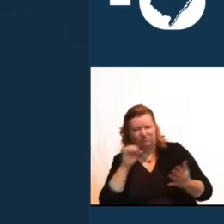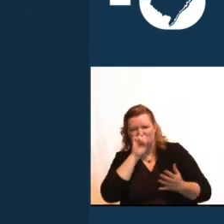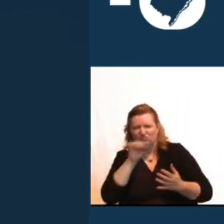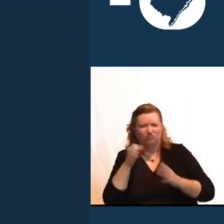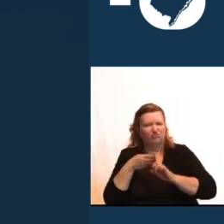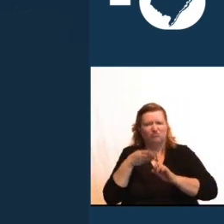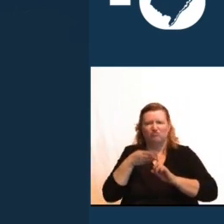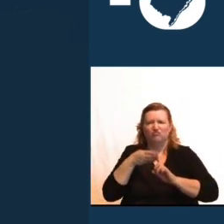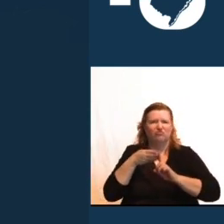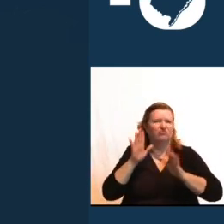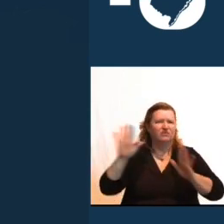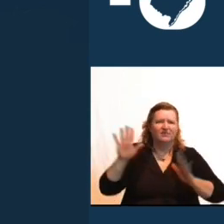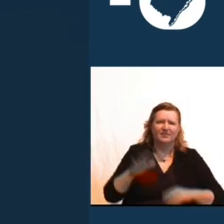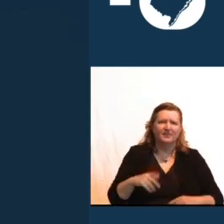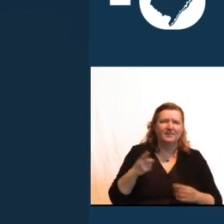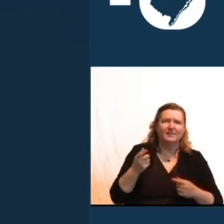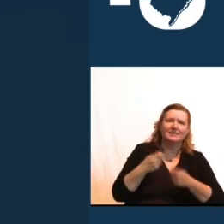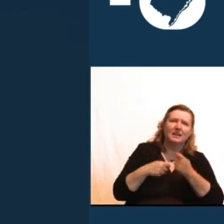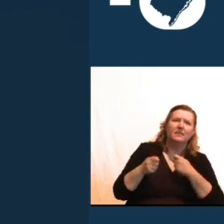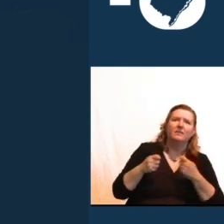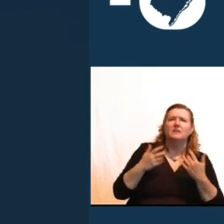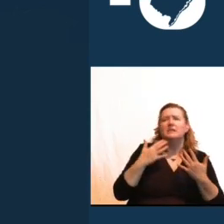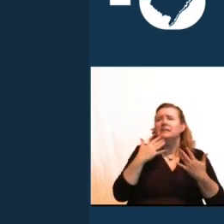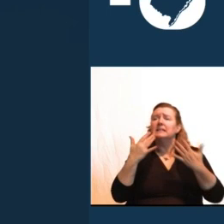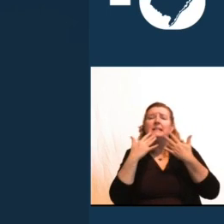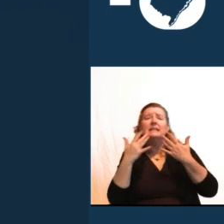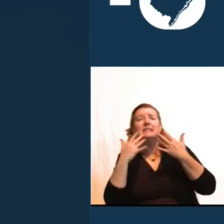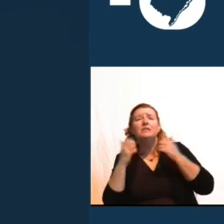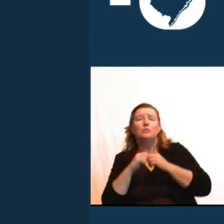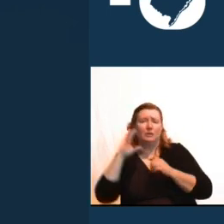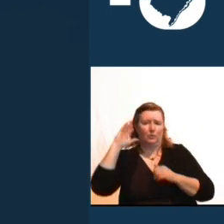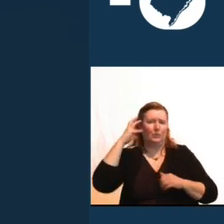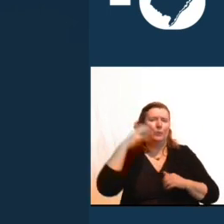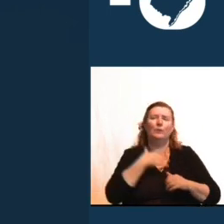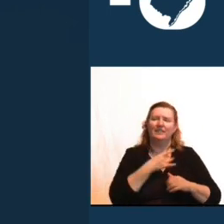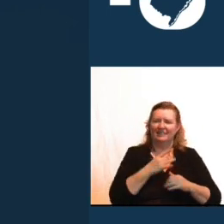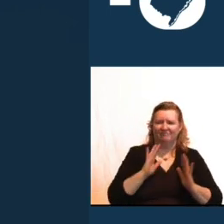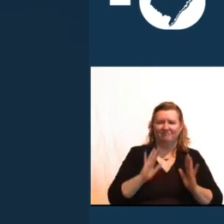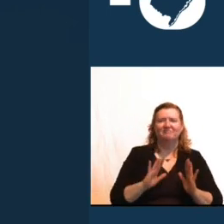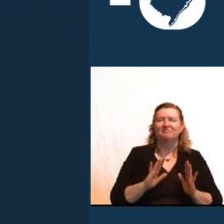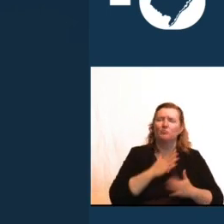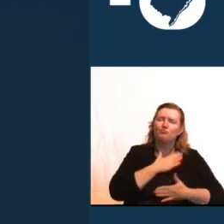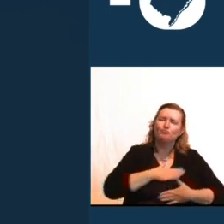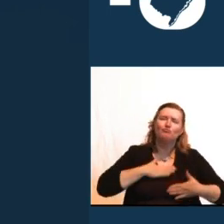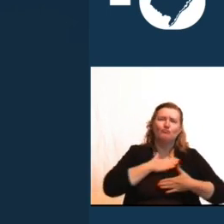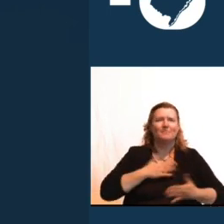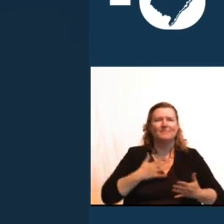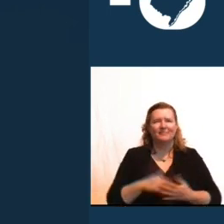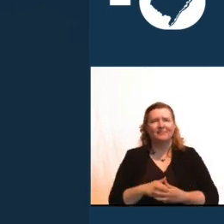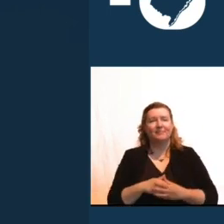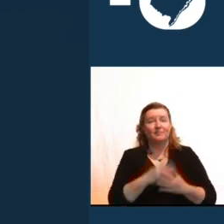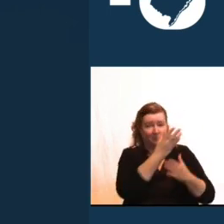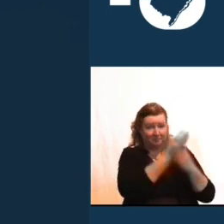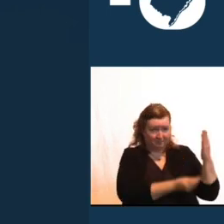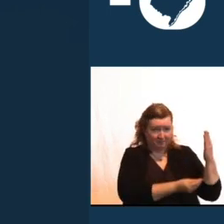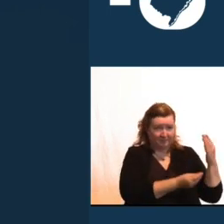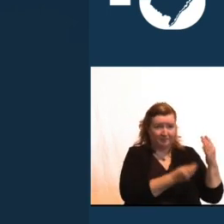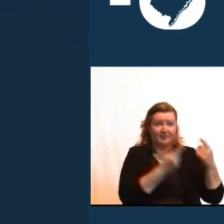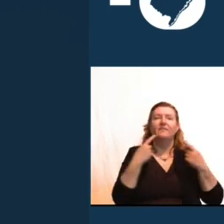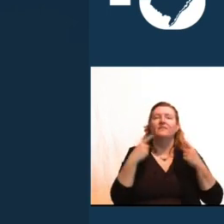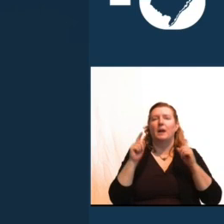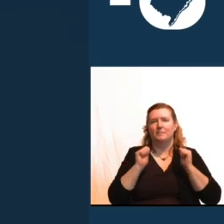radio. With her passing, Ari is reunited with her late husband, Joseph. She left her